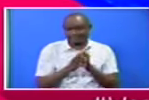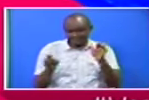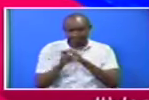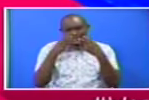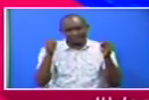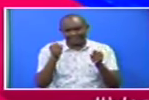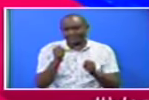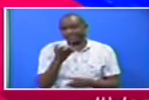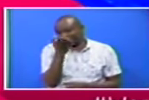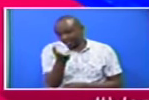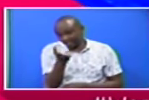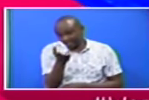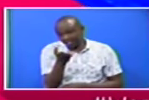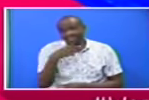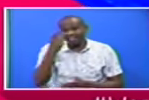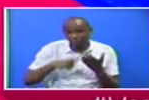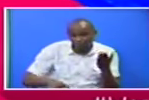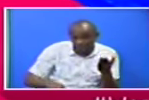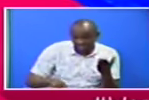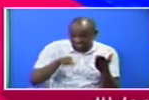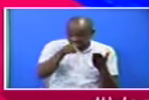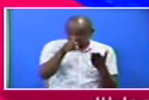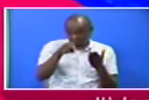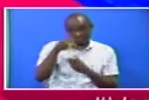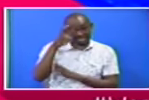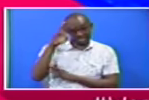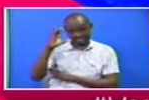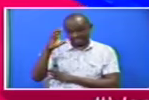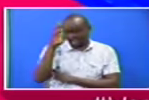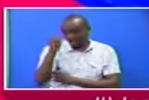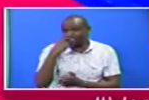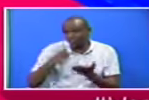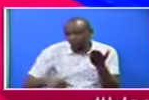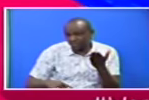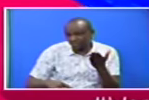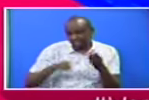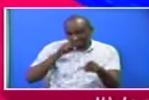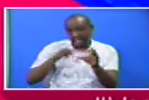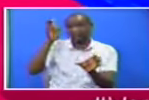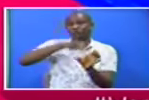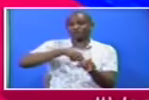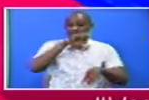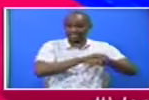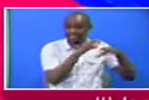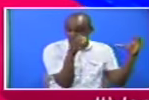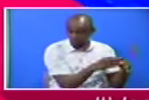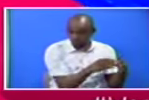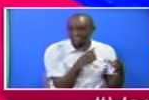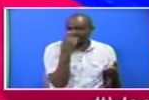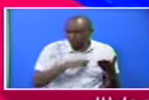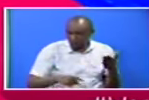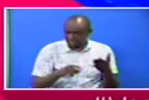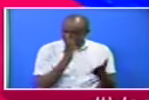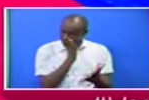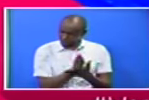President William Ruto in the first political rally the Chama Chama Shinani leader held after joining NASA. Ruto's comments left no